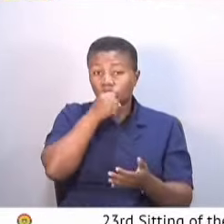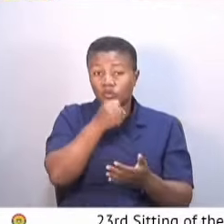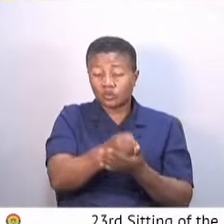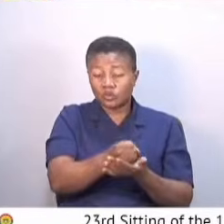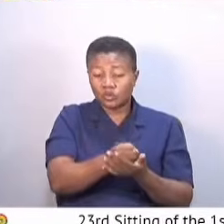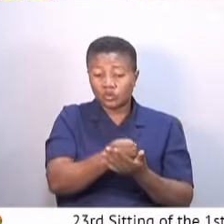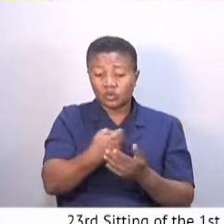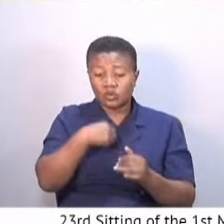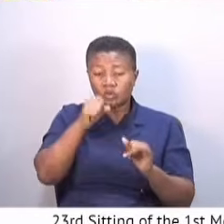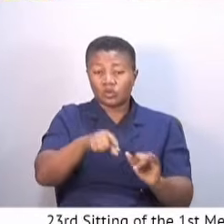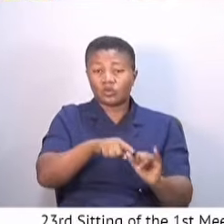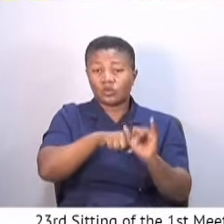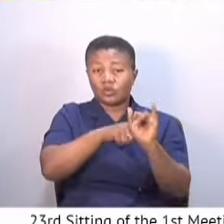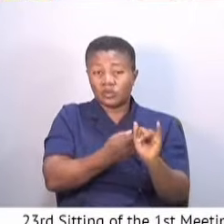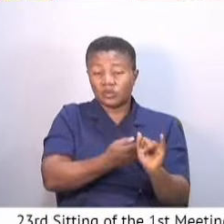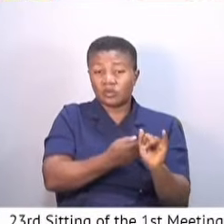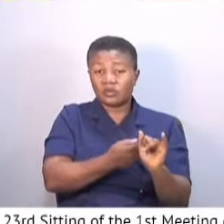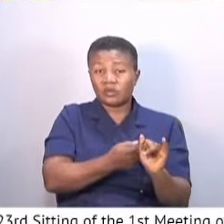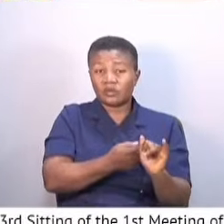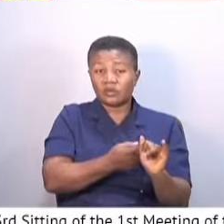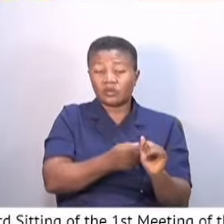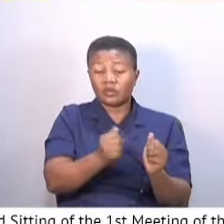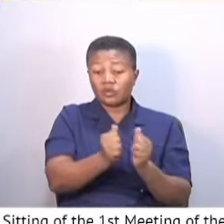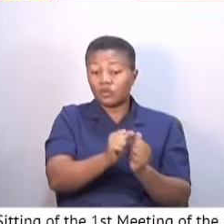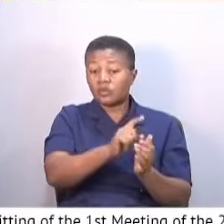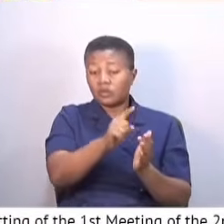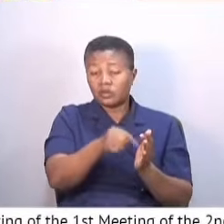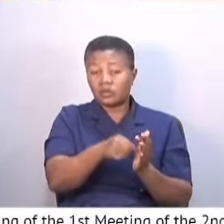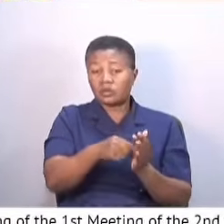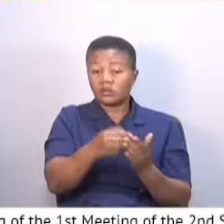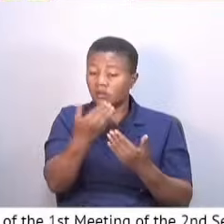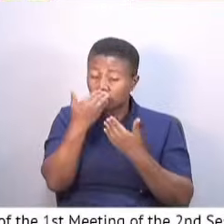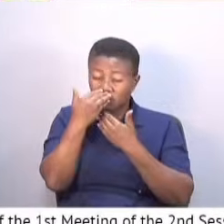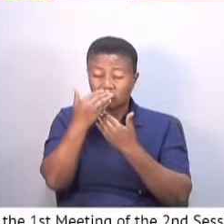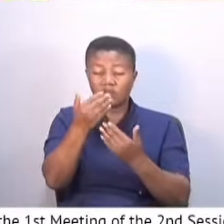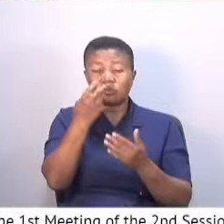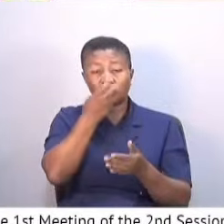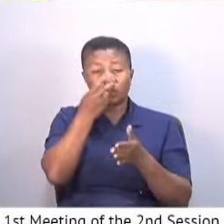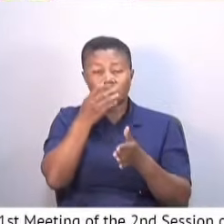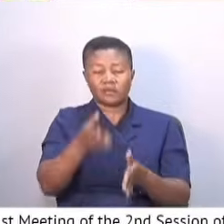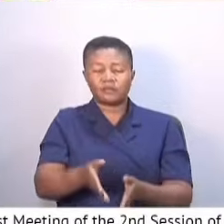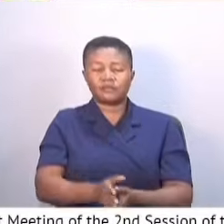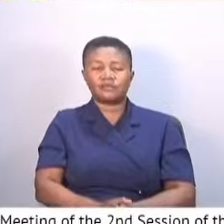to implement it and implement it very well. With this, Mr. Speaker, I want to thank you.